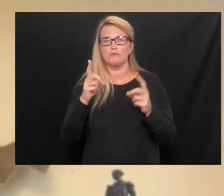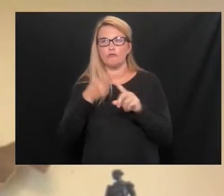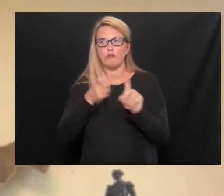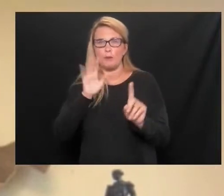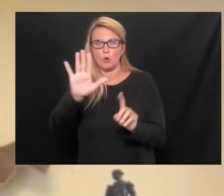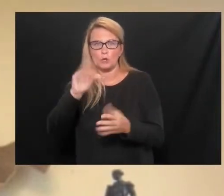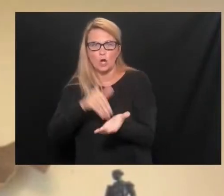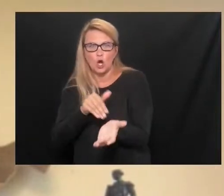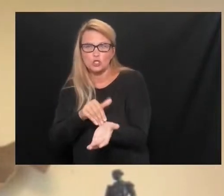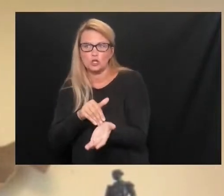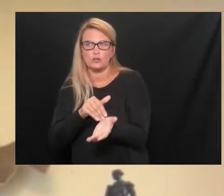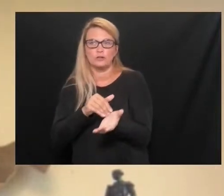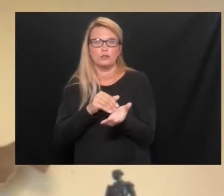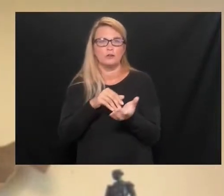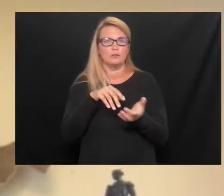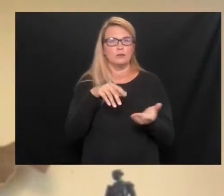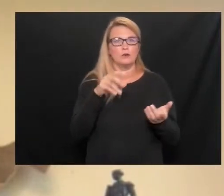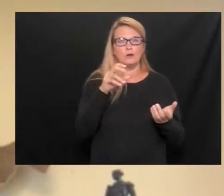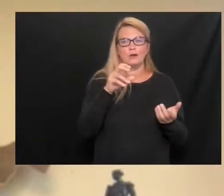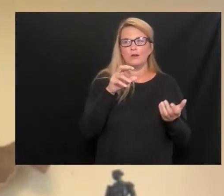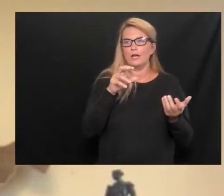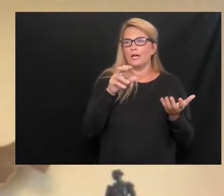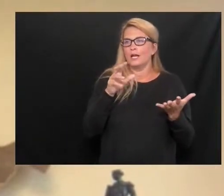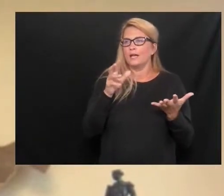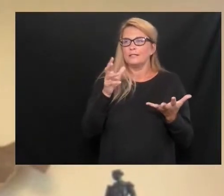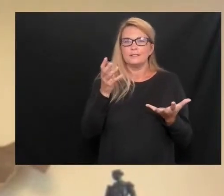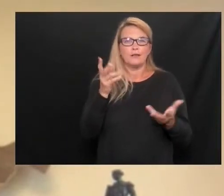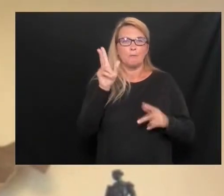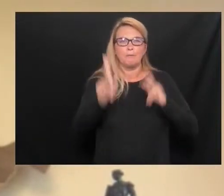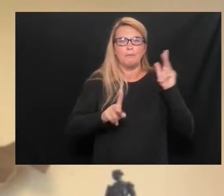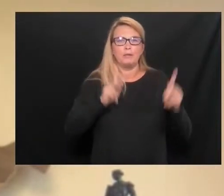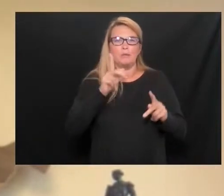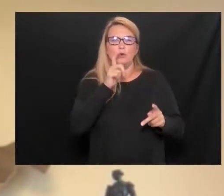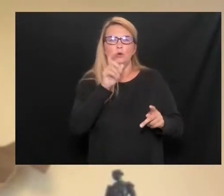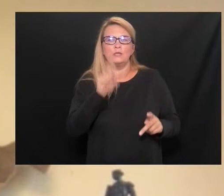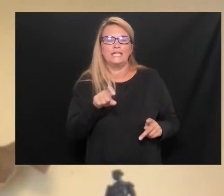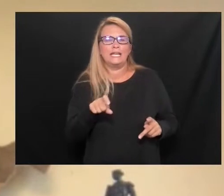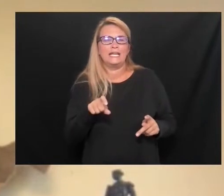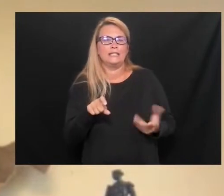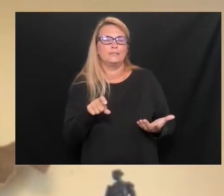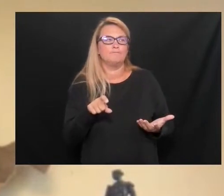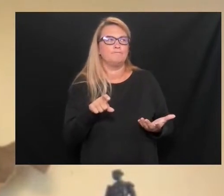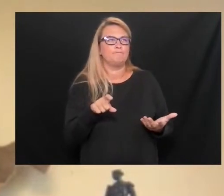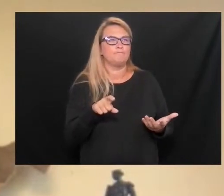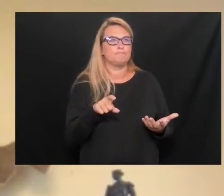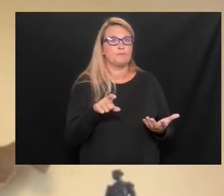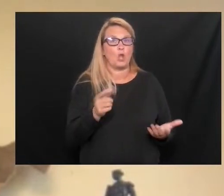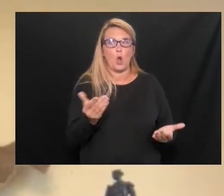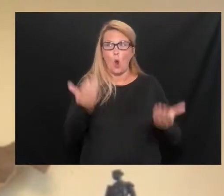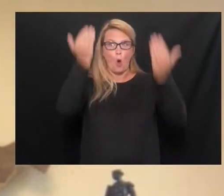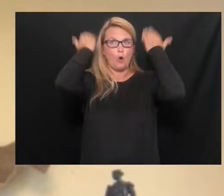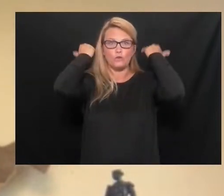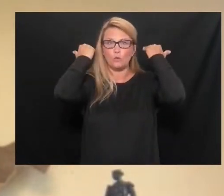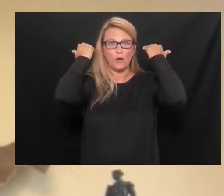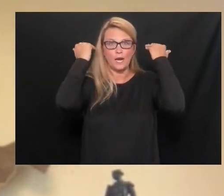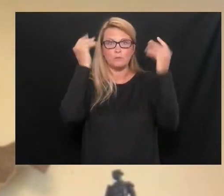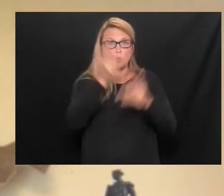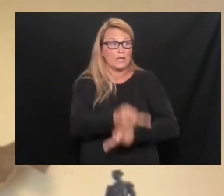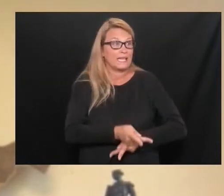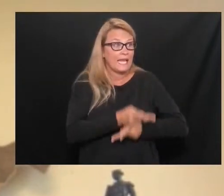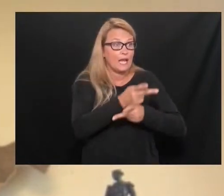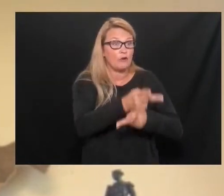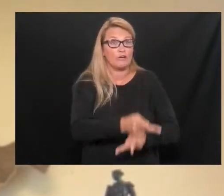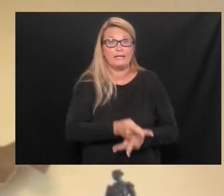care provider or pediatrician. There are those who are just so overwhelmed with caring for children,